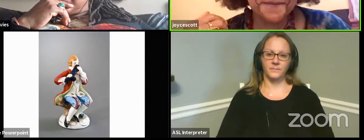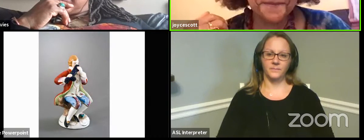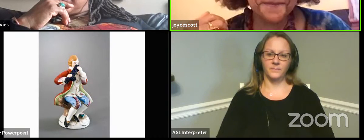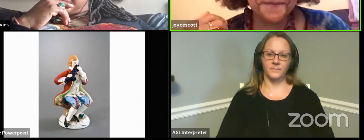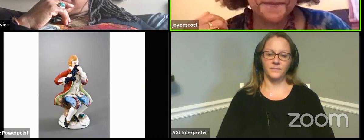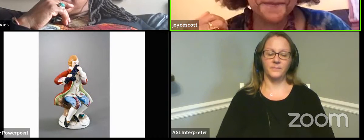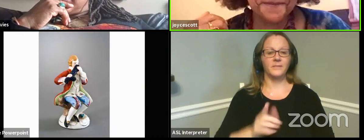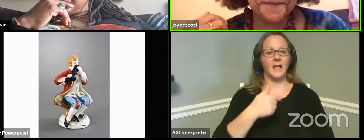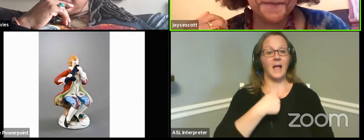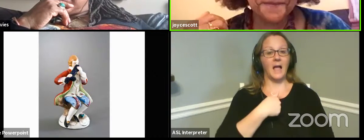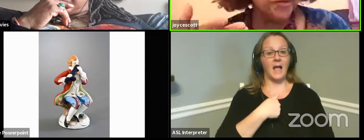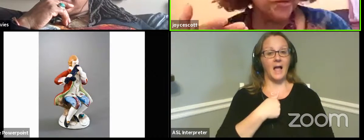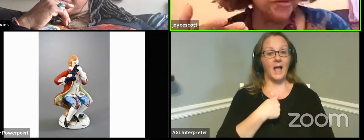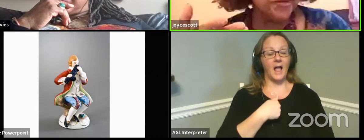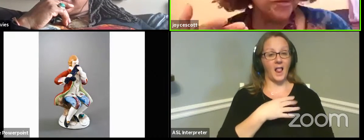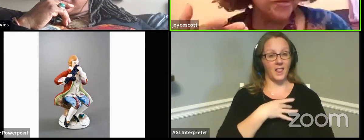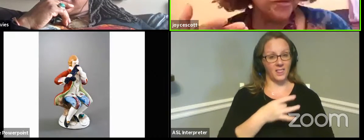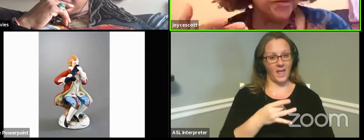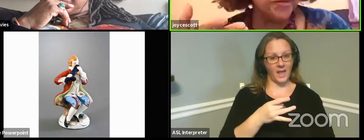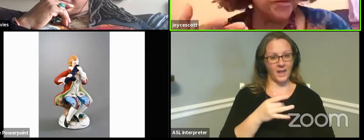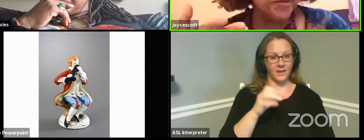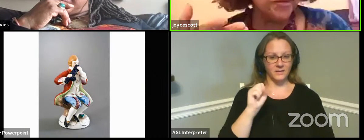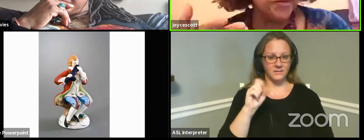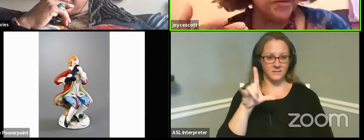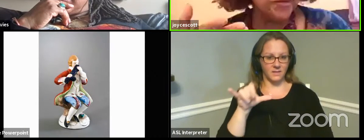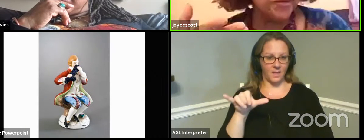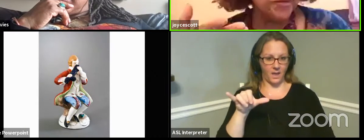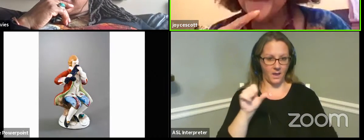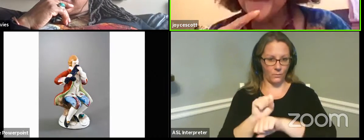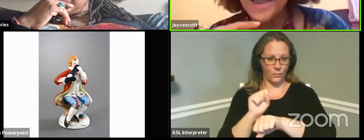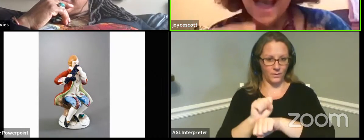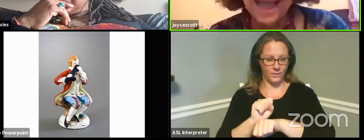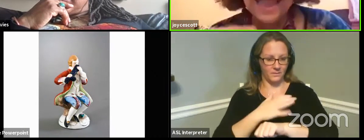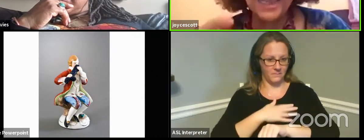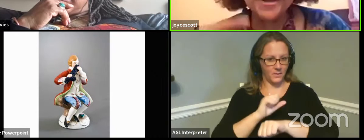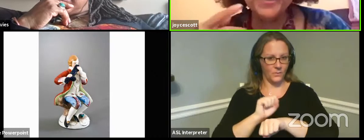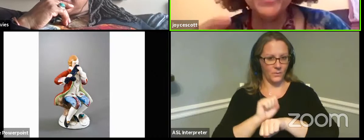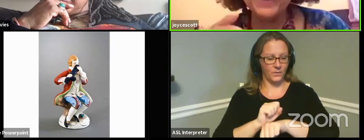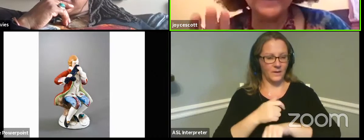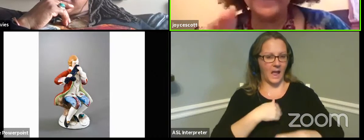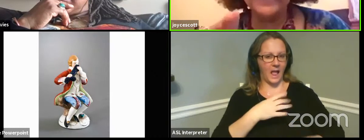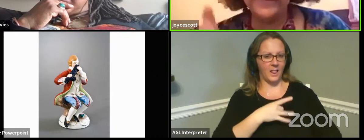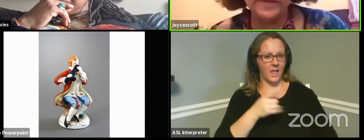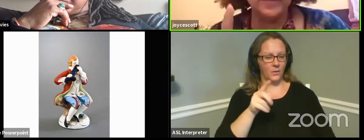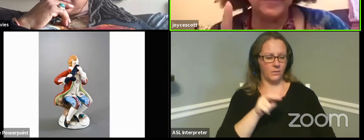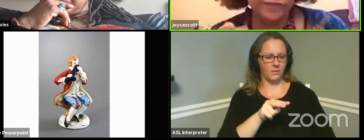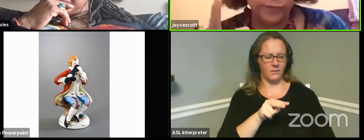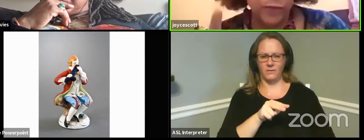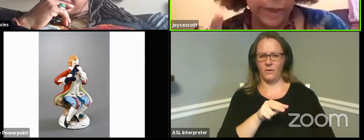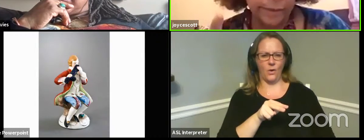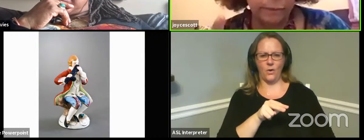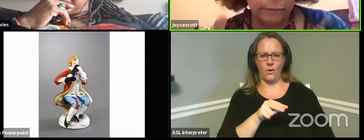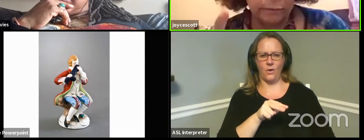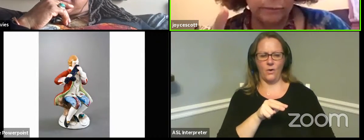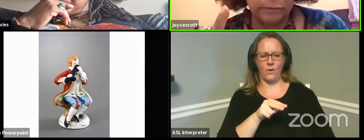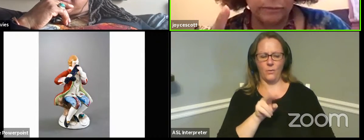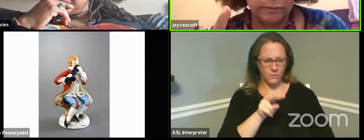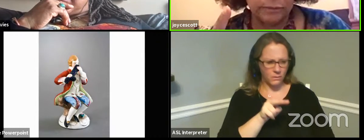I like to be sly in the work that I do. I like you to say, no, she didn't,